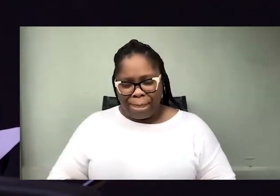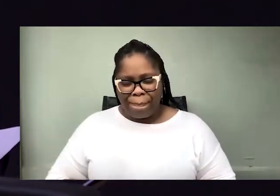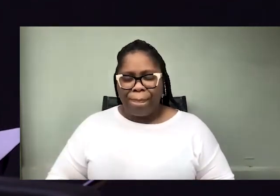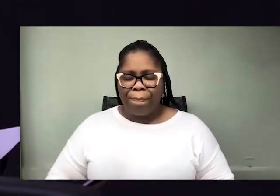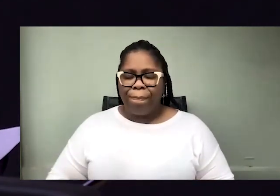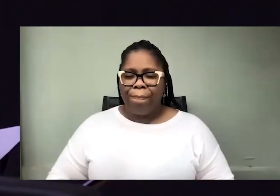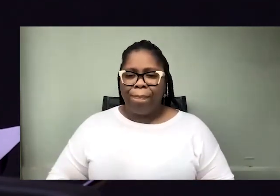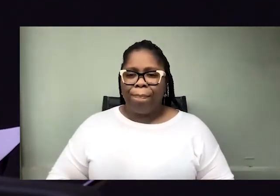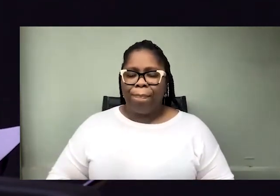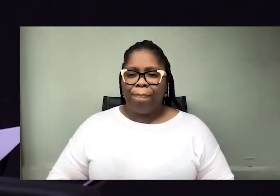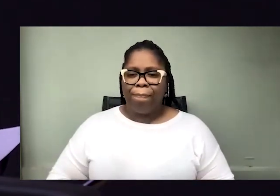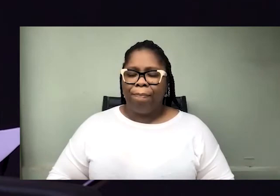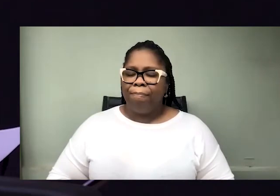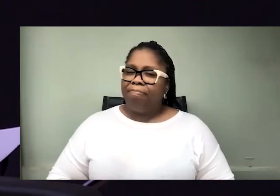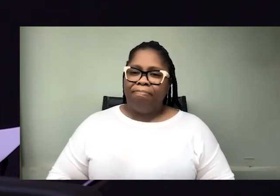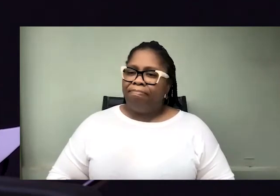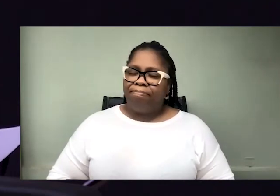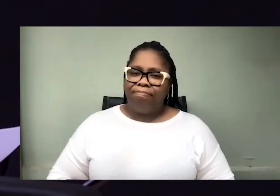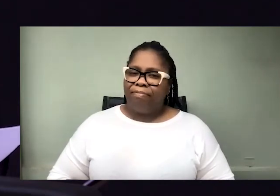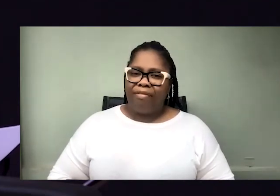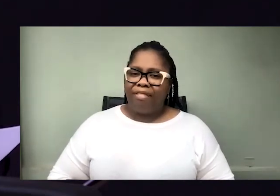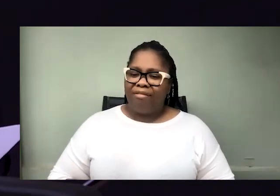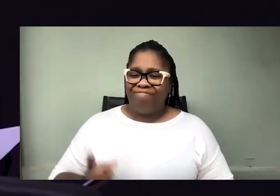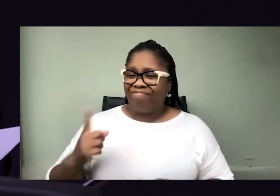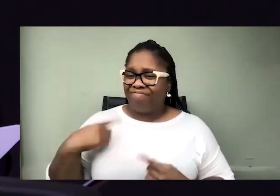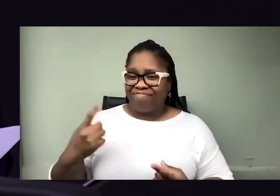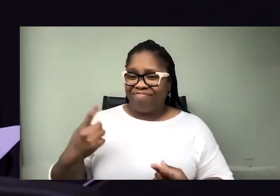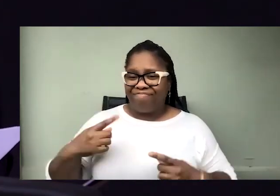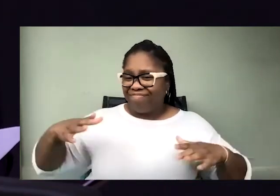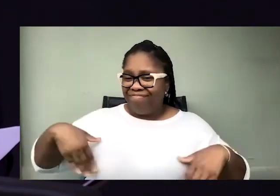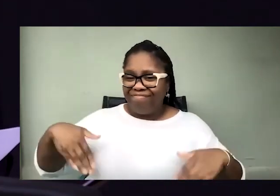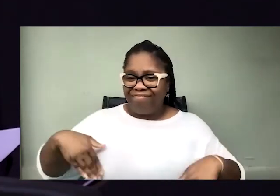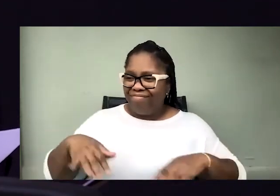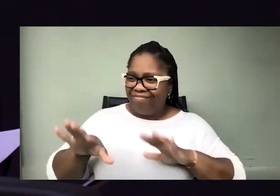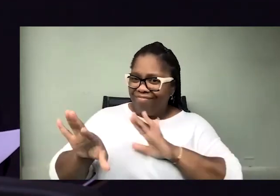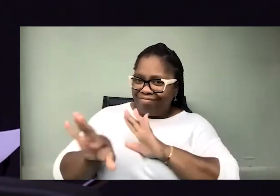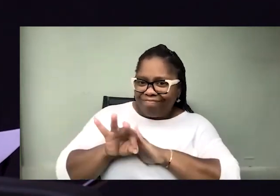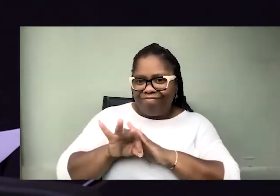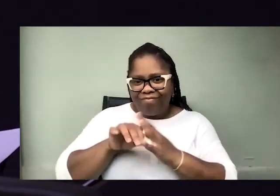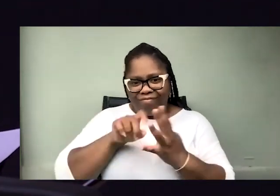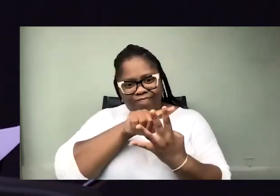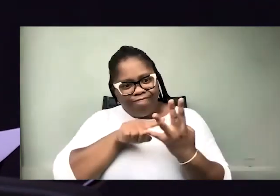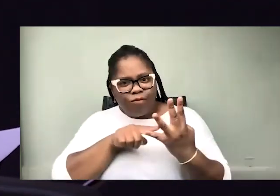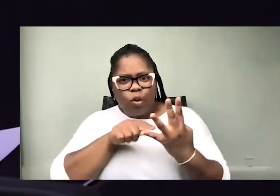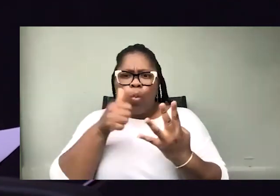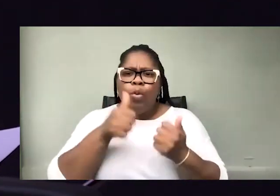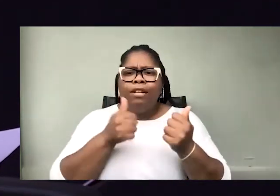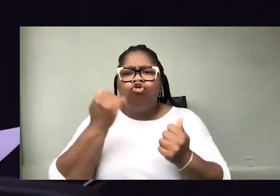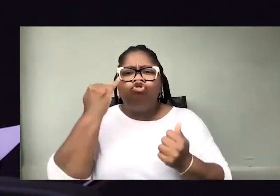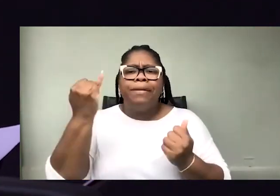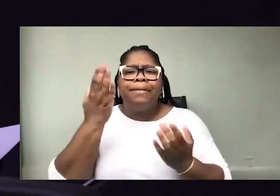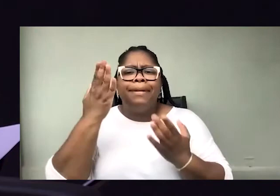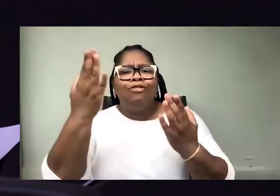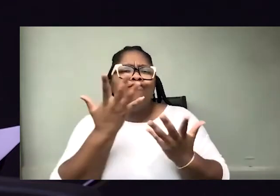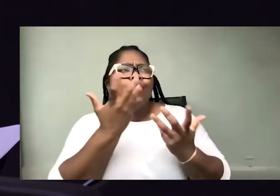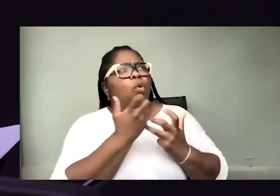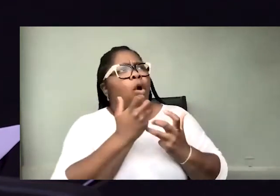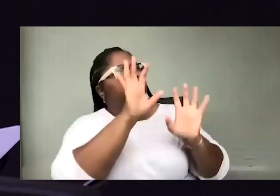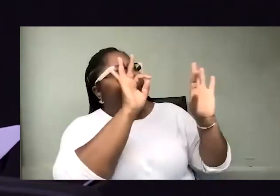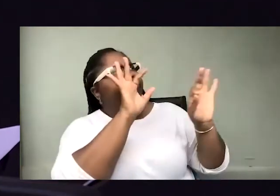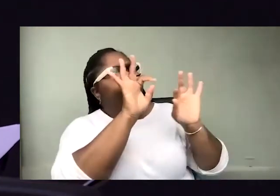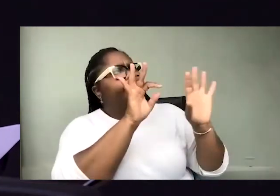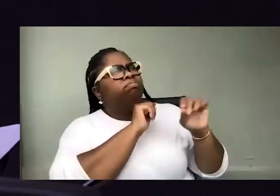We have been unable to really select and pick and choose the initiatives that we would like to focus on because